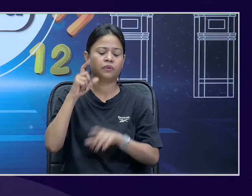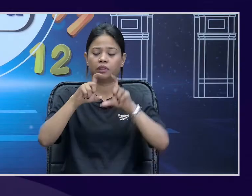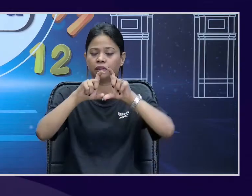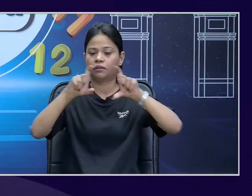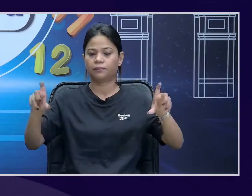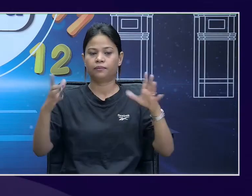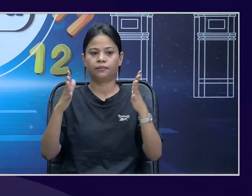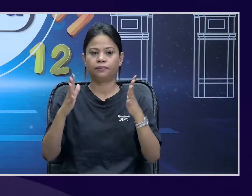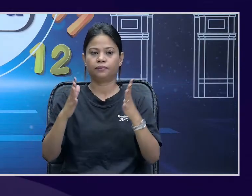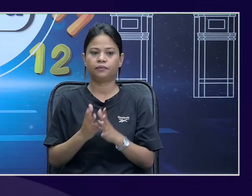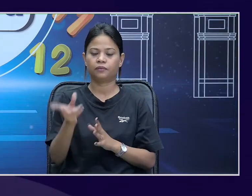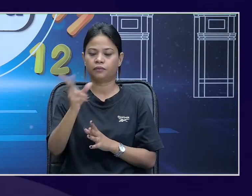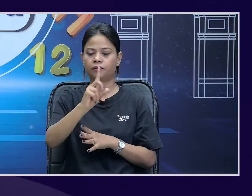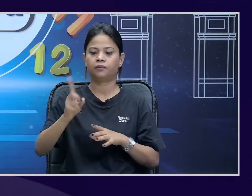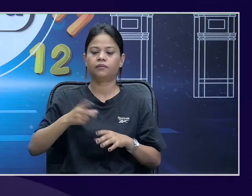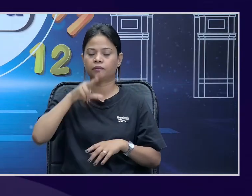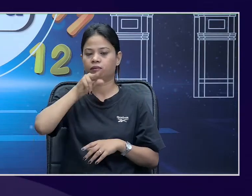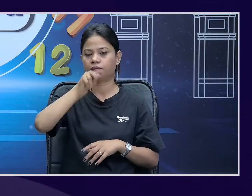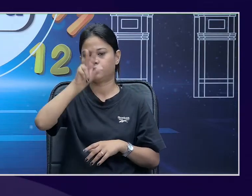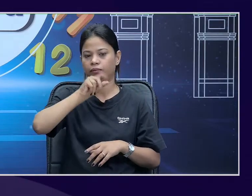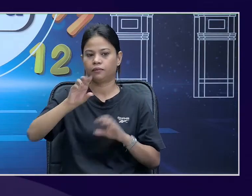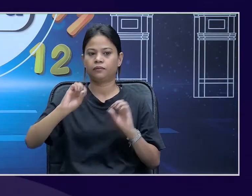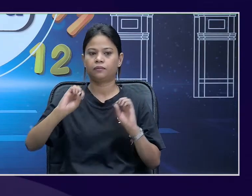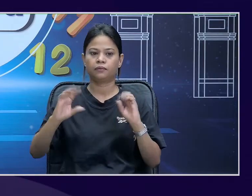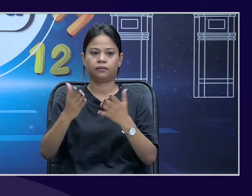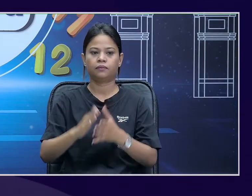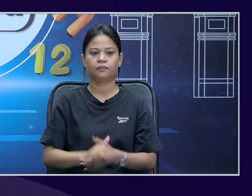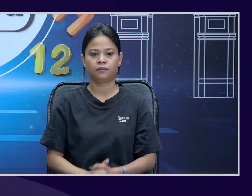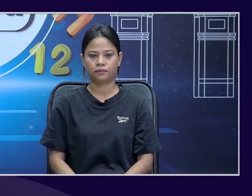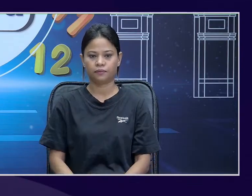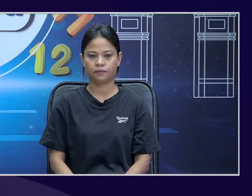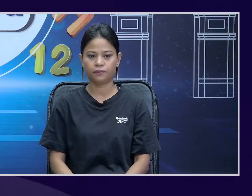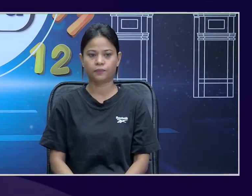lower the volume of the video.